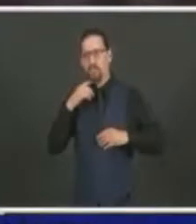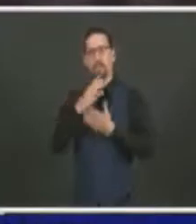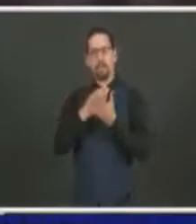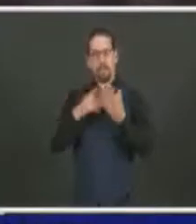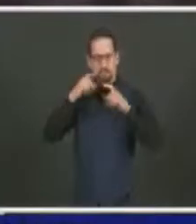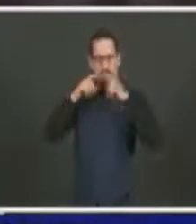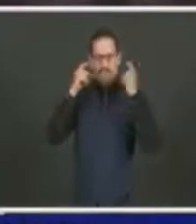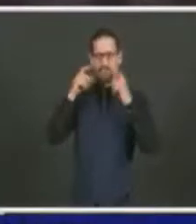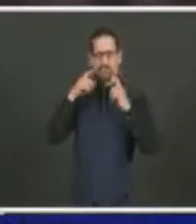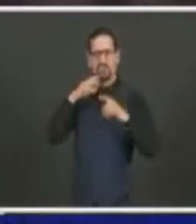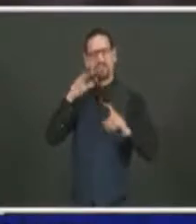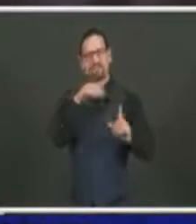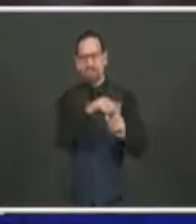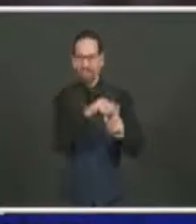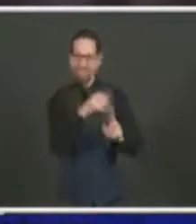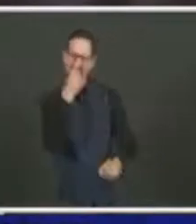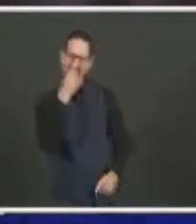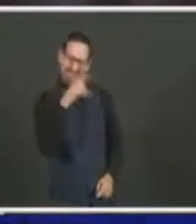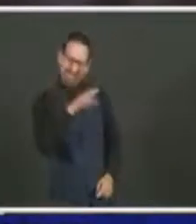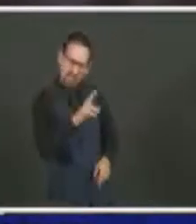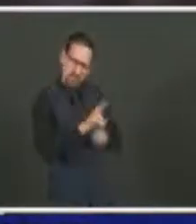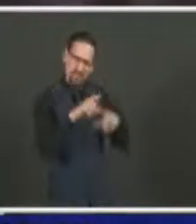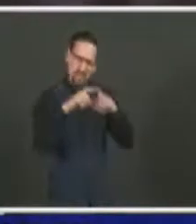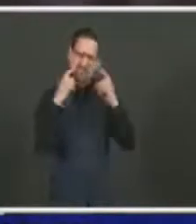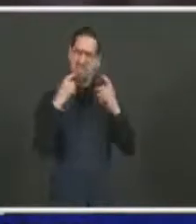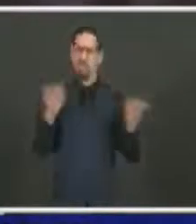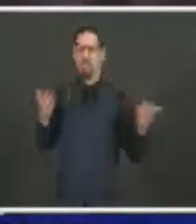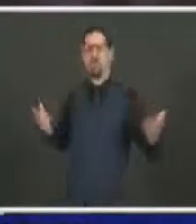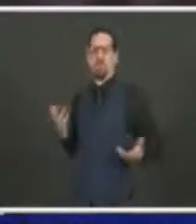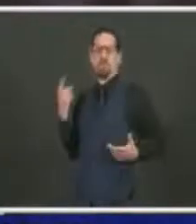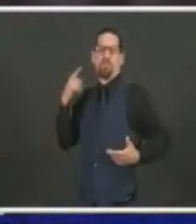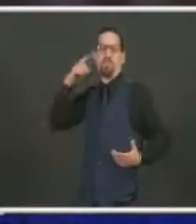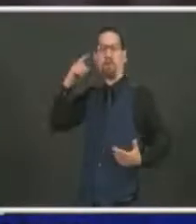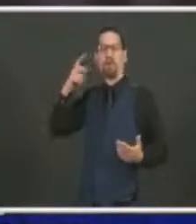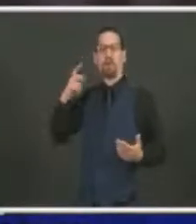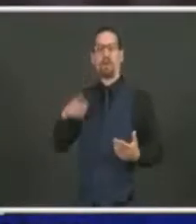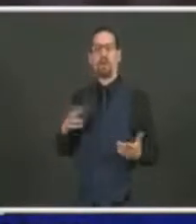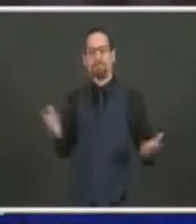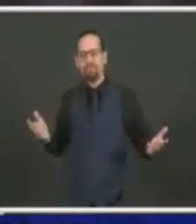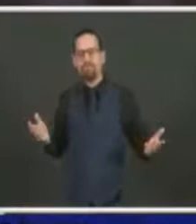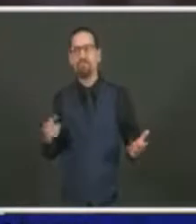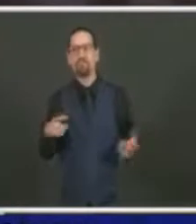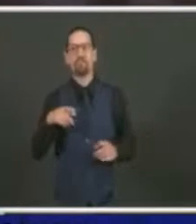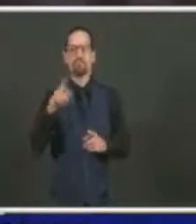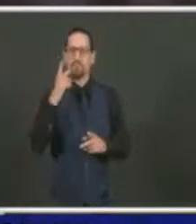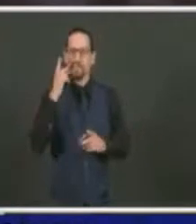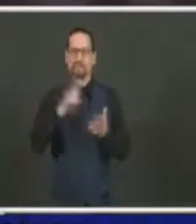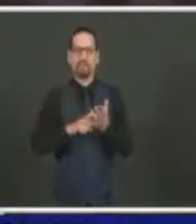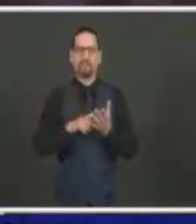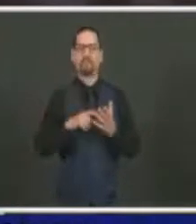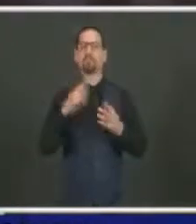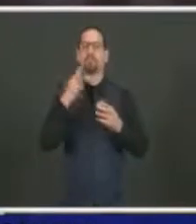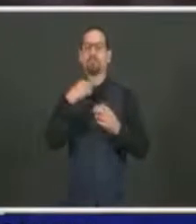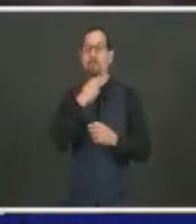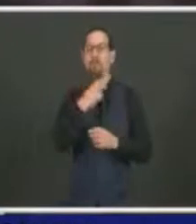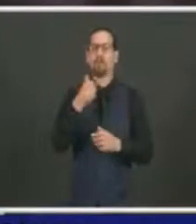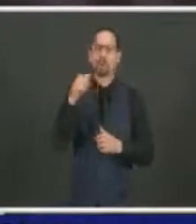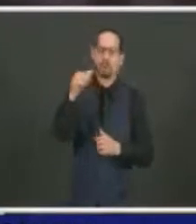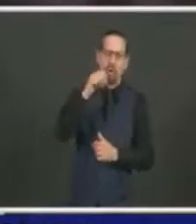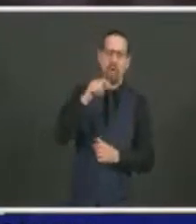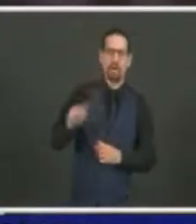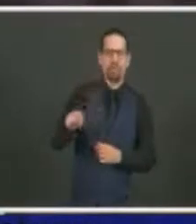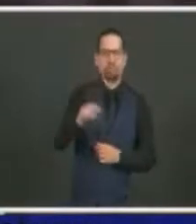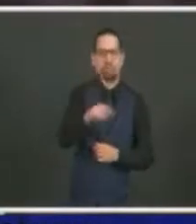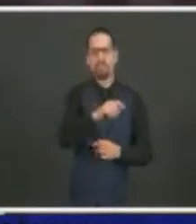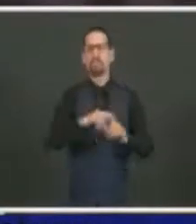we have data on inspections of restaurants or bars or shops or wherever it is you're that? We do. I'll go over that on Wednesday. I should have